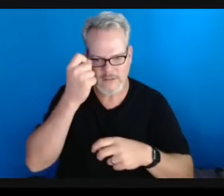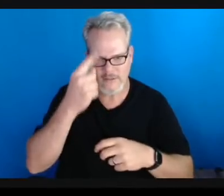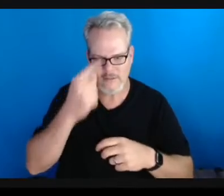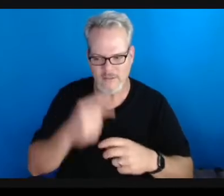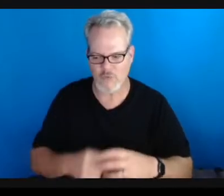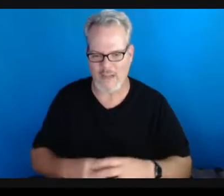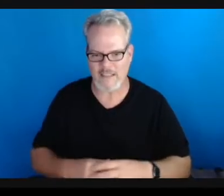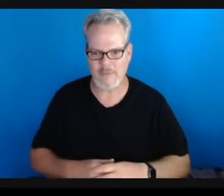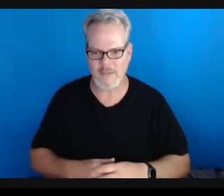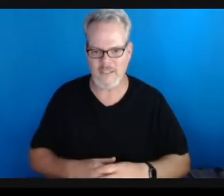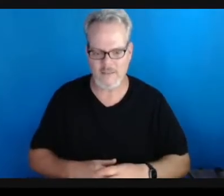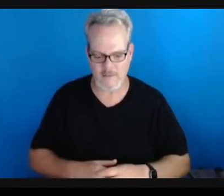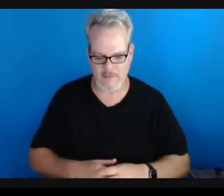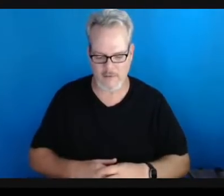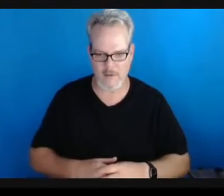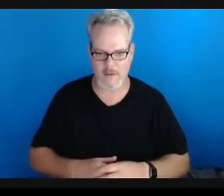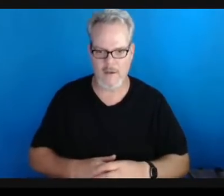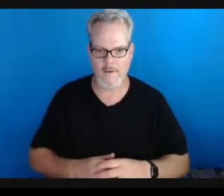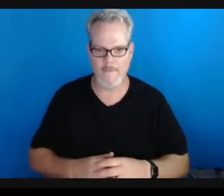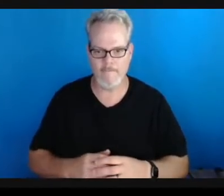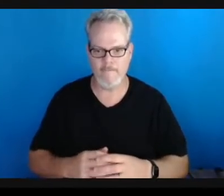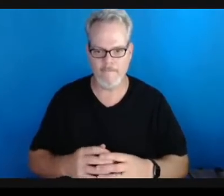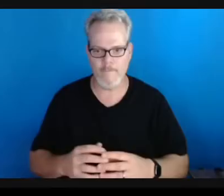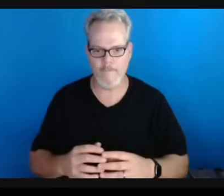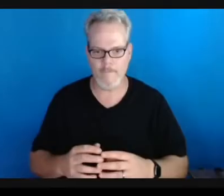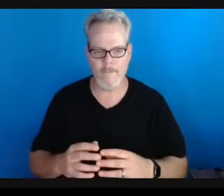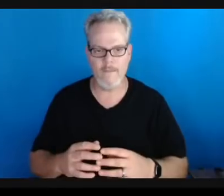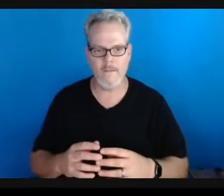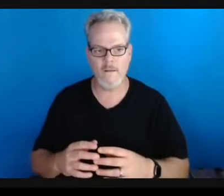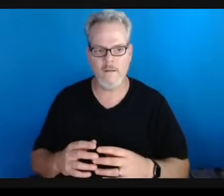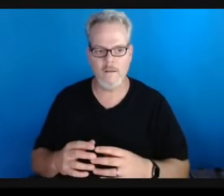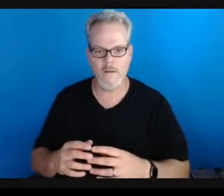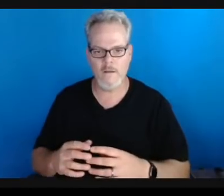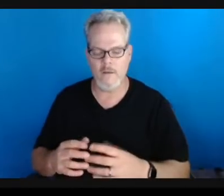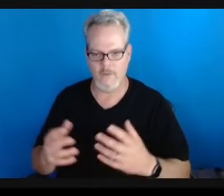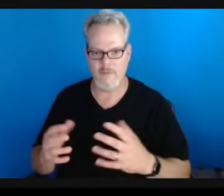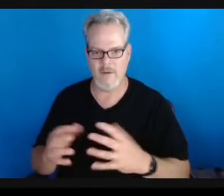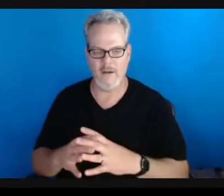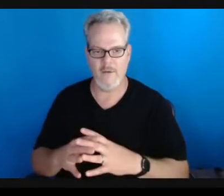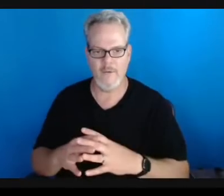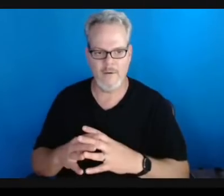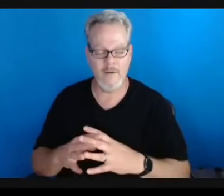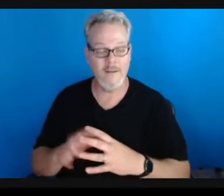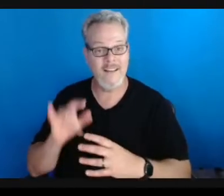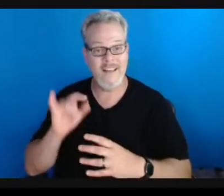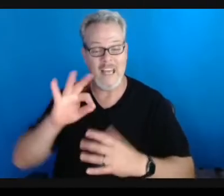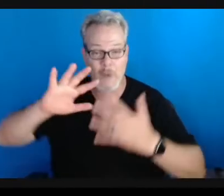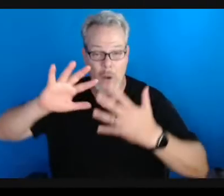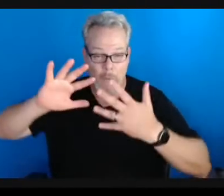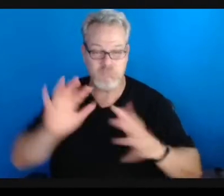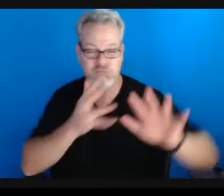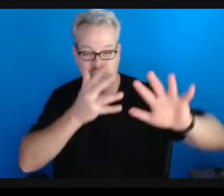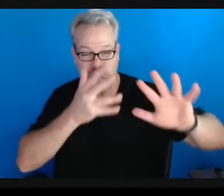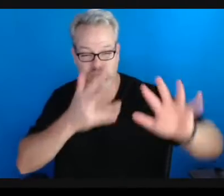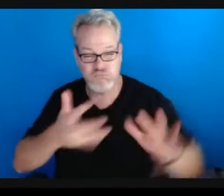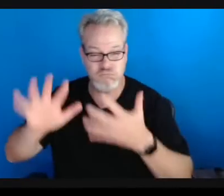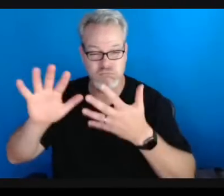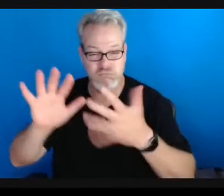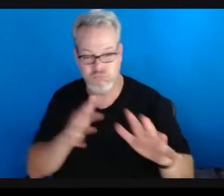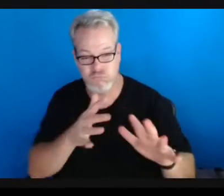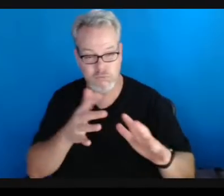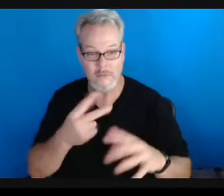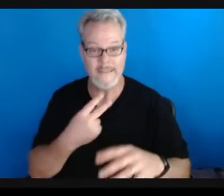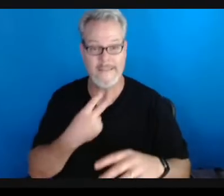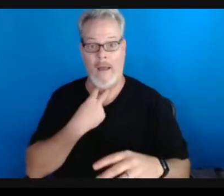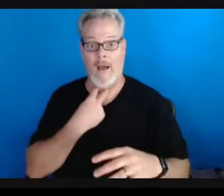koa trees all up there. And if the windstorm hits, then you may be stuck for a couple hours till they can get to you. And